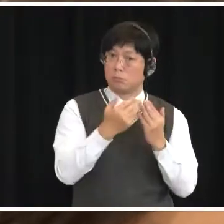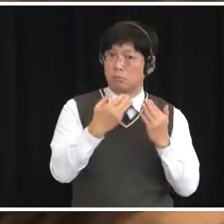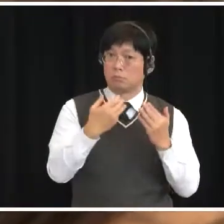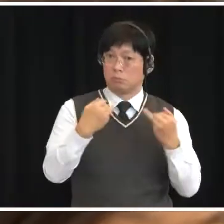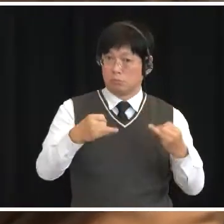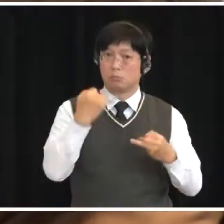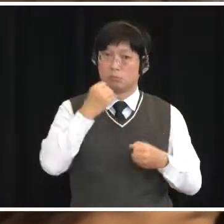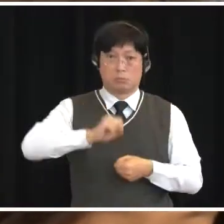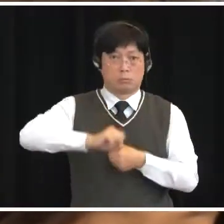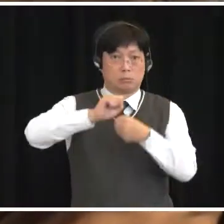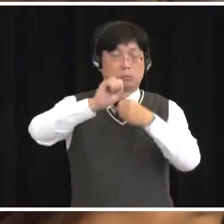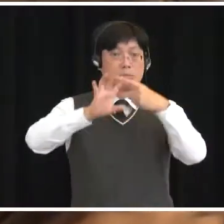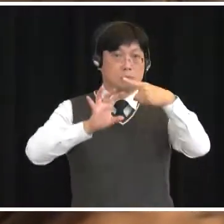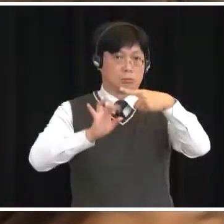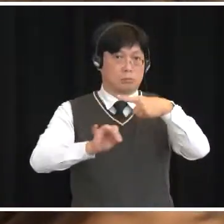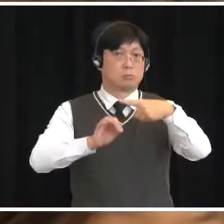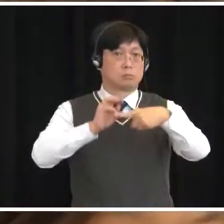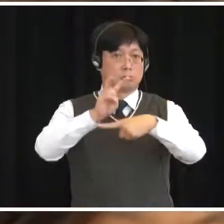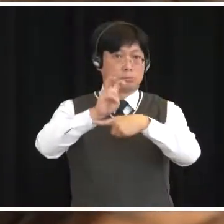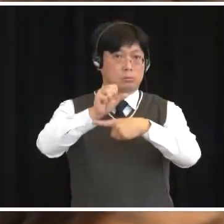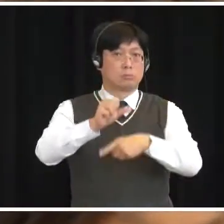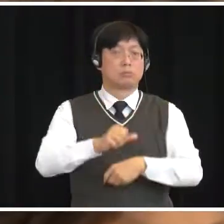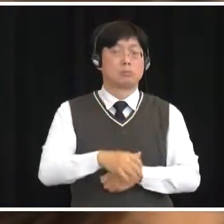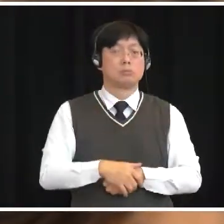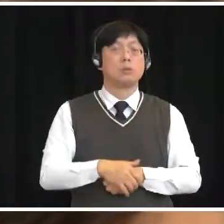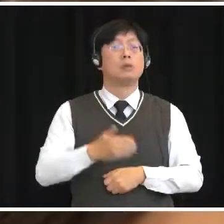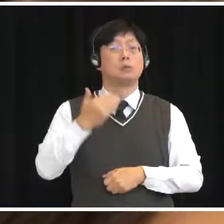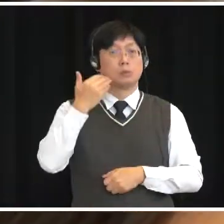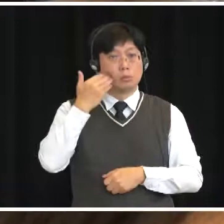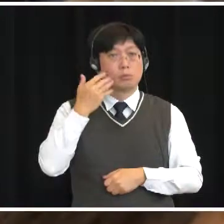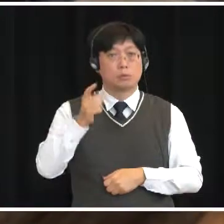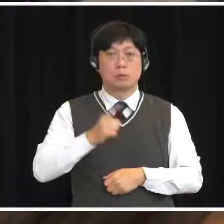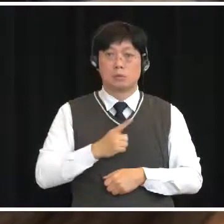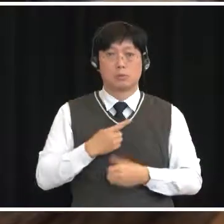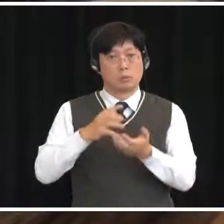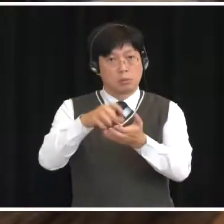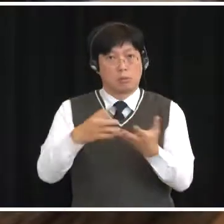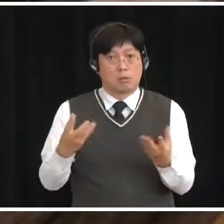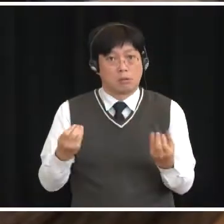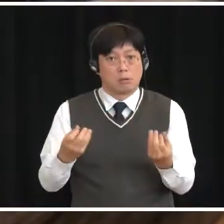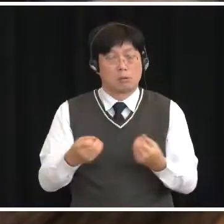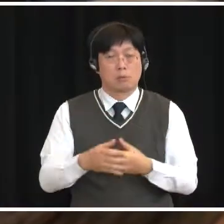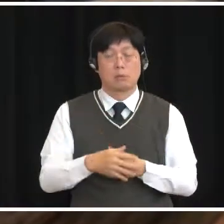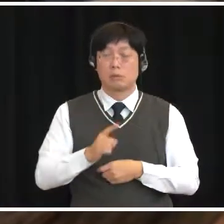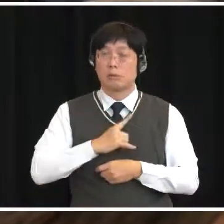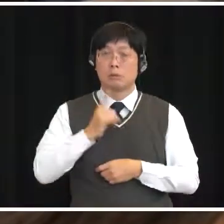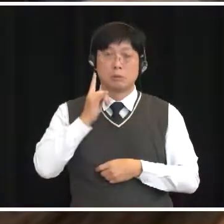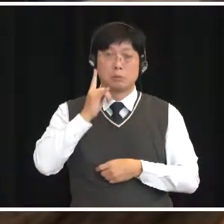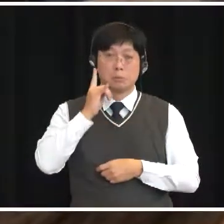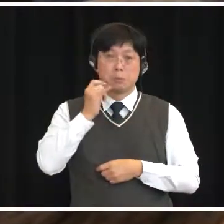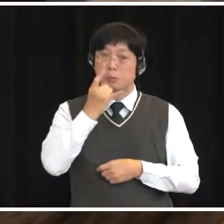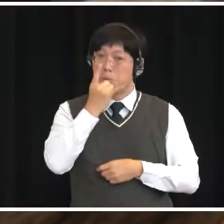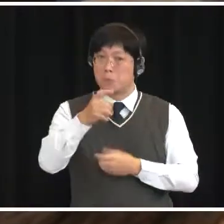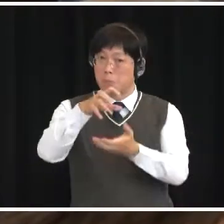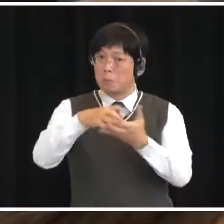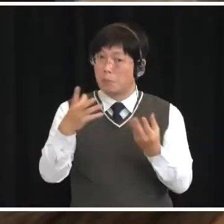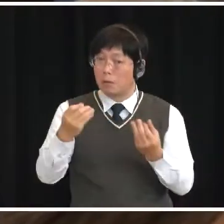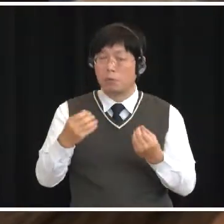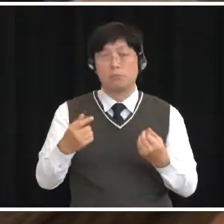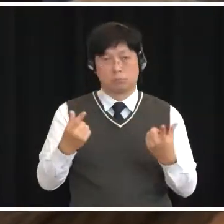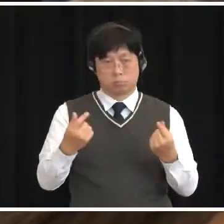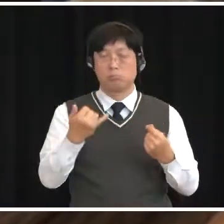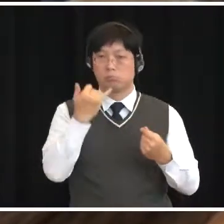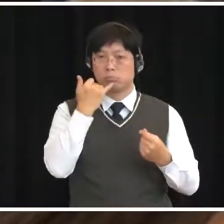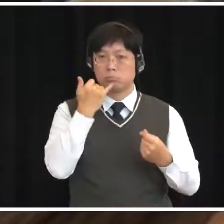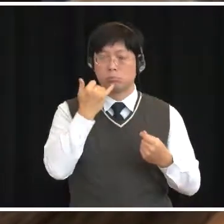student shows sufficient proficiency in his ethnic languages, he will get